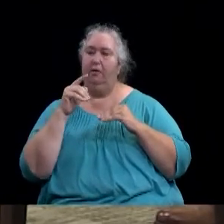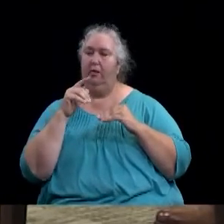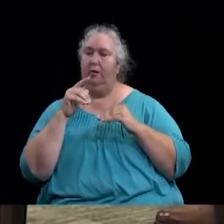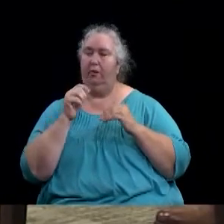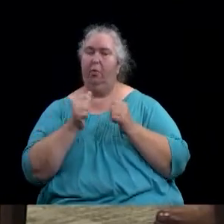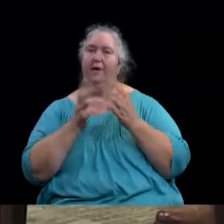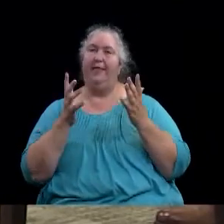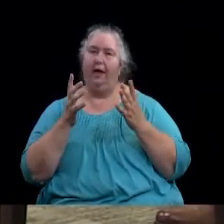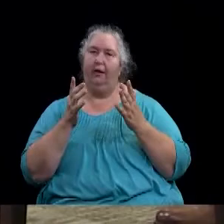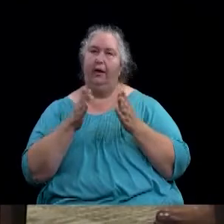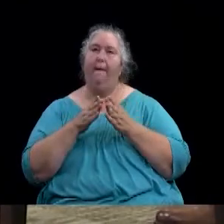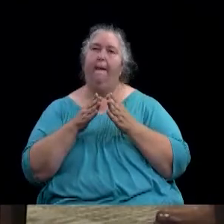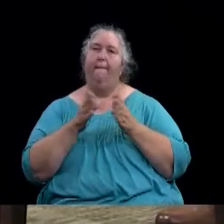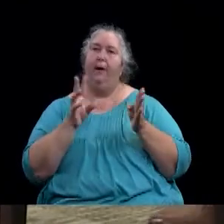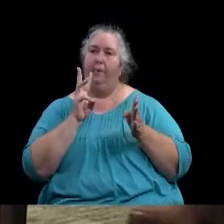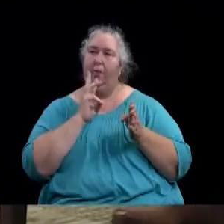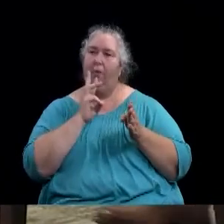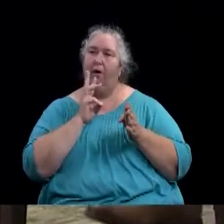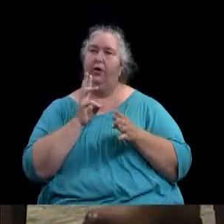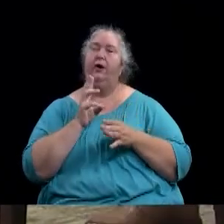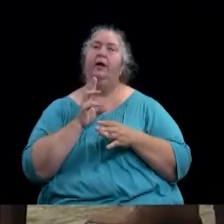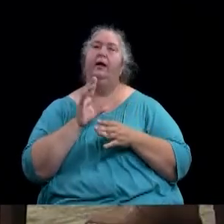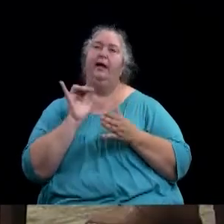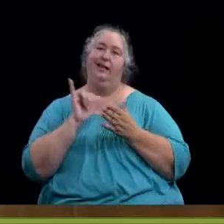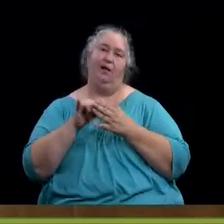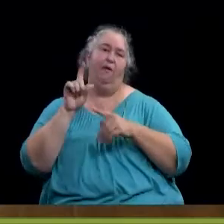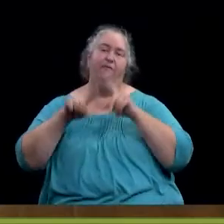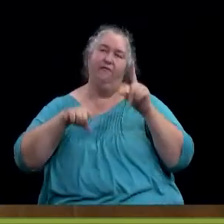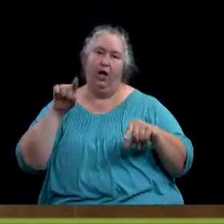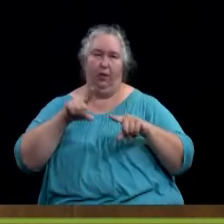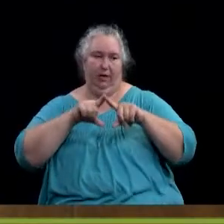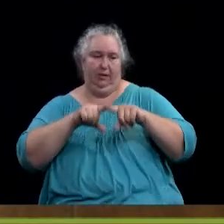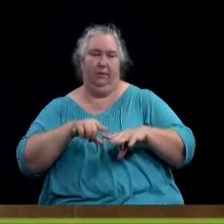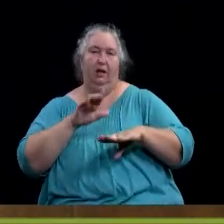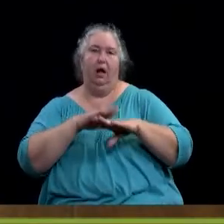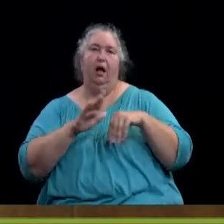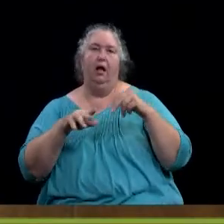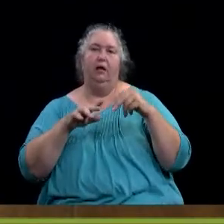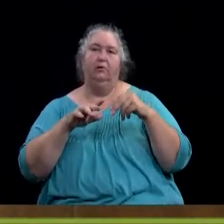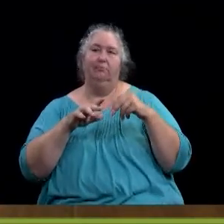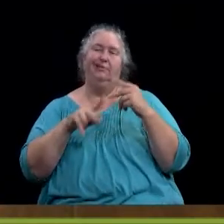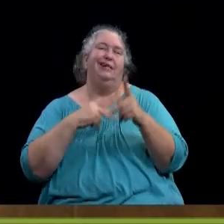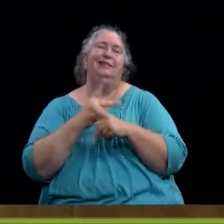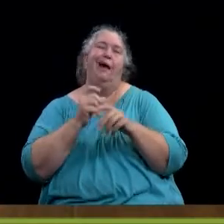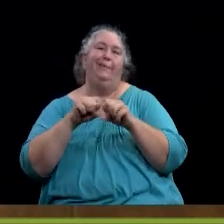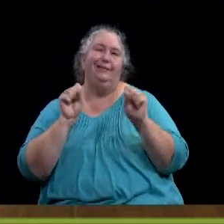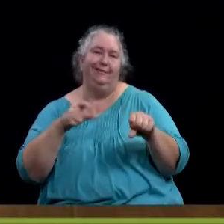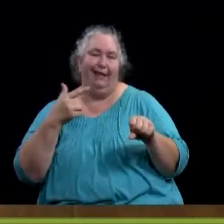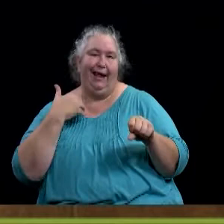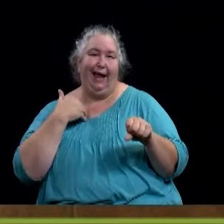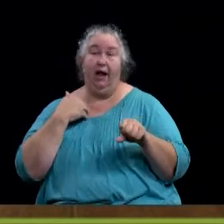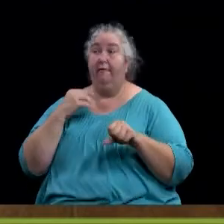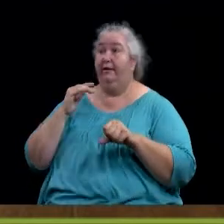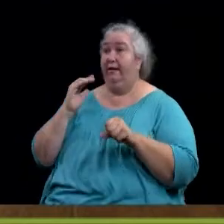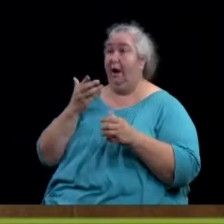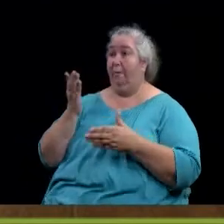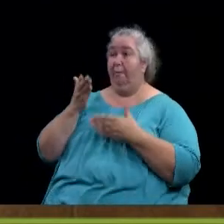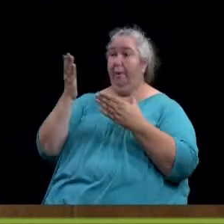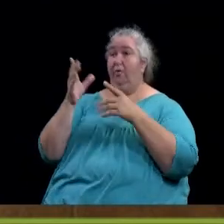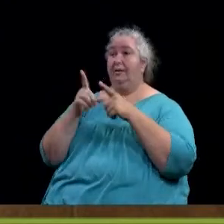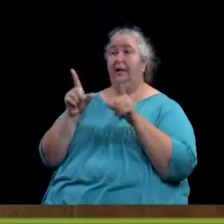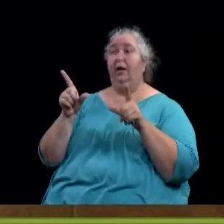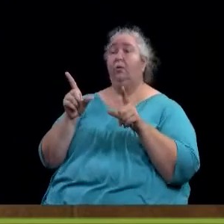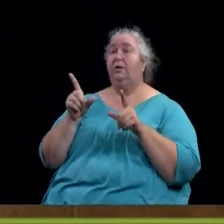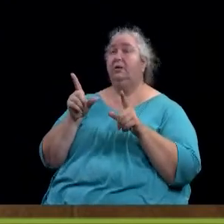depending on the types of systems as well. And our proposed language doesn't really differentiate,